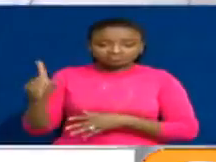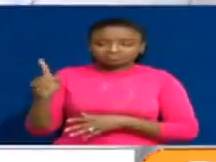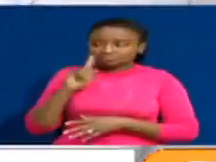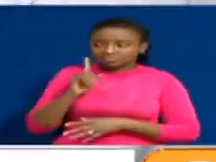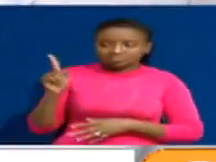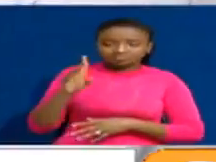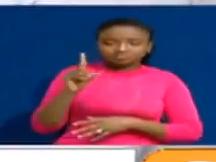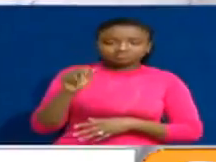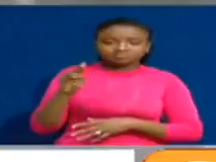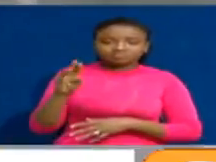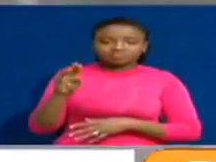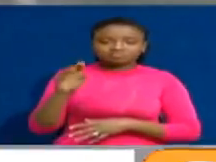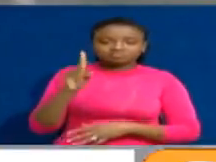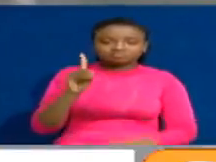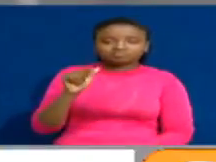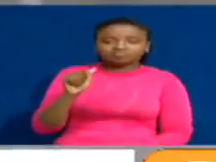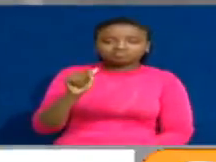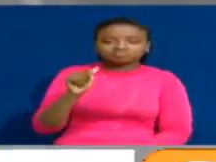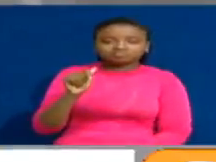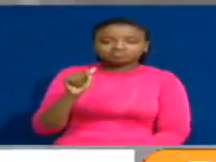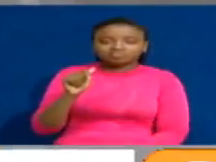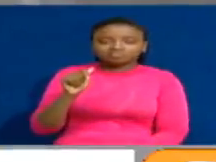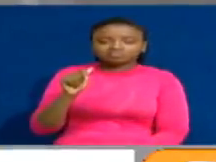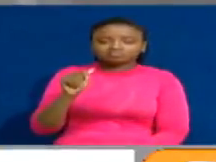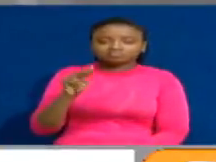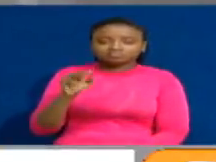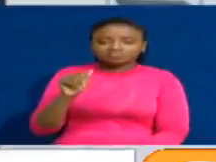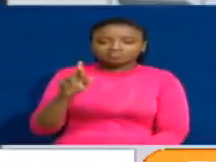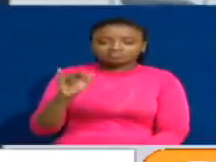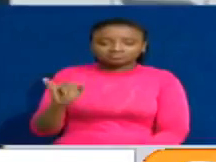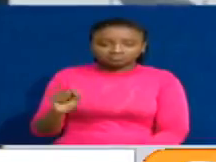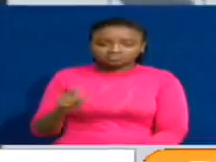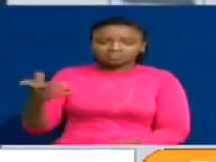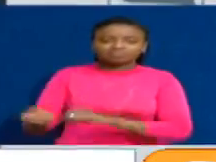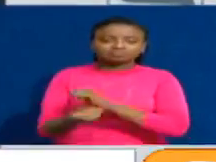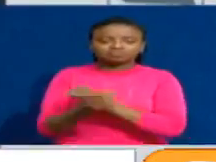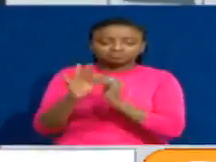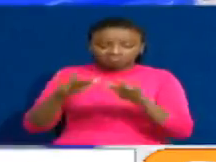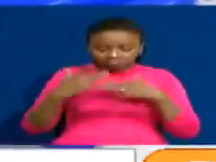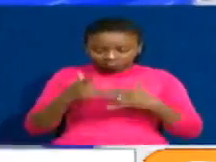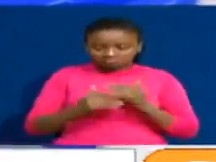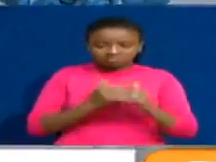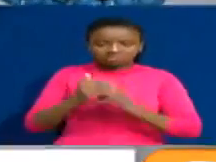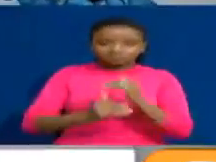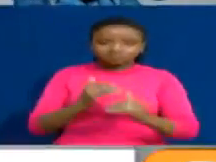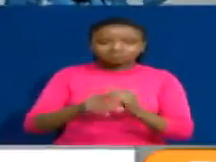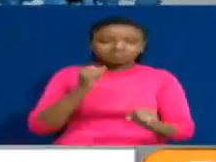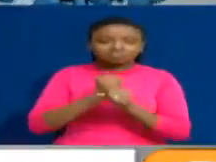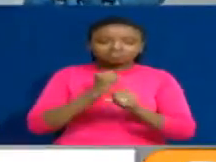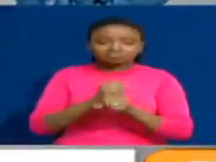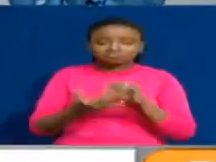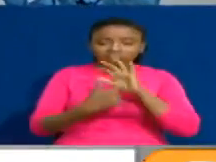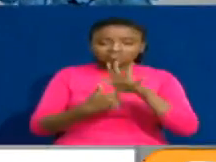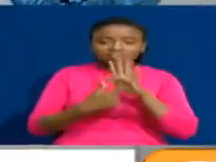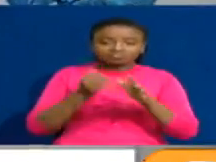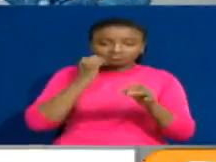Dr. Damaris Matoke Muhia, a molecular biologist, demonstrates just how this intricate process works. For